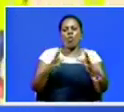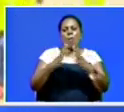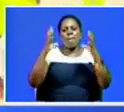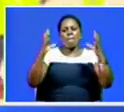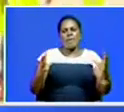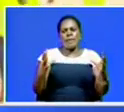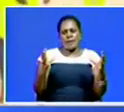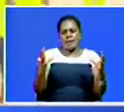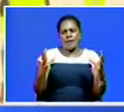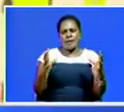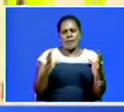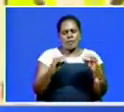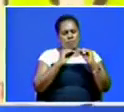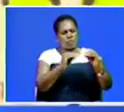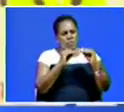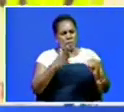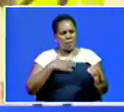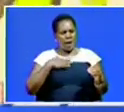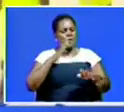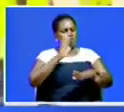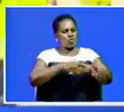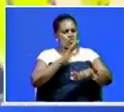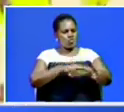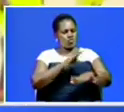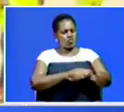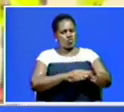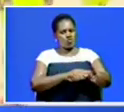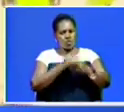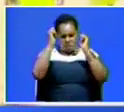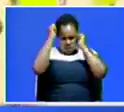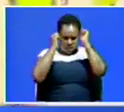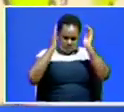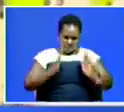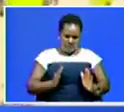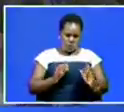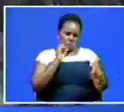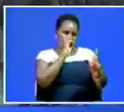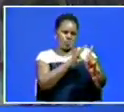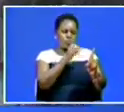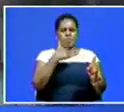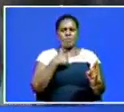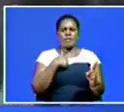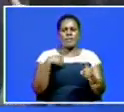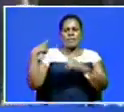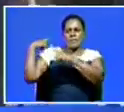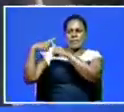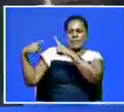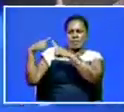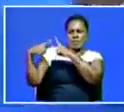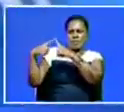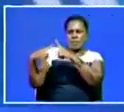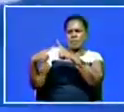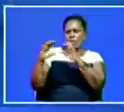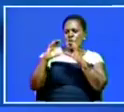Wapo naangalia di kocha wangu, kocha wa mapema, coach Sami ambaye anakuwa mwanajeshi pia, ananipaya tu kucheza hii game. Experienced and veteran